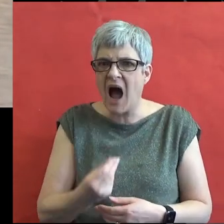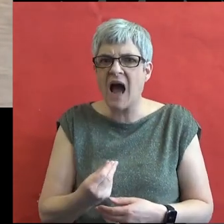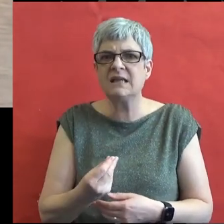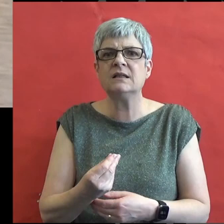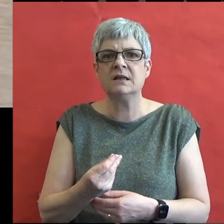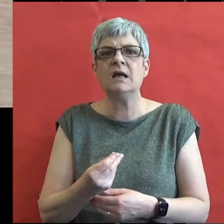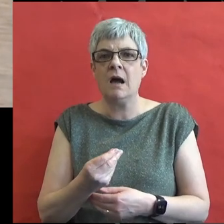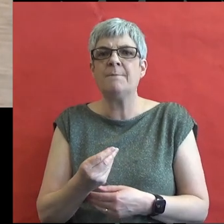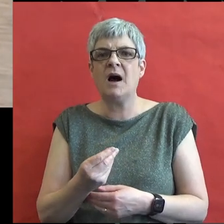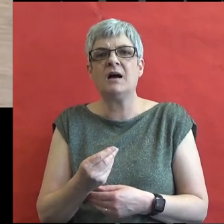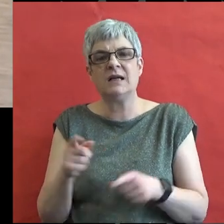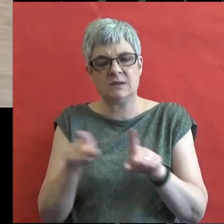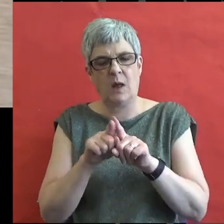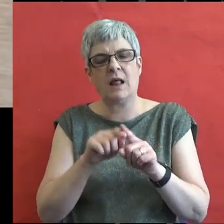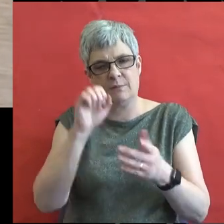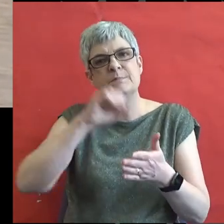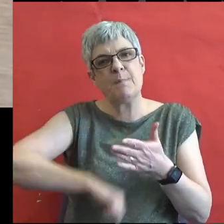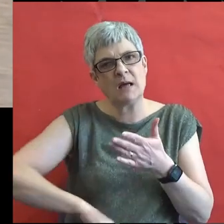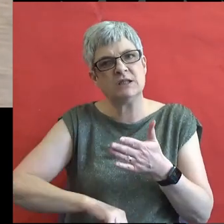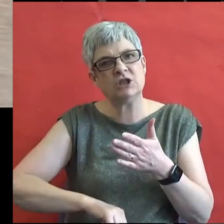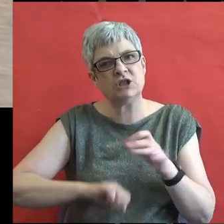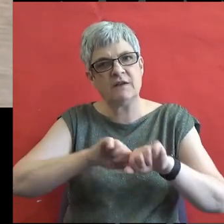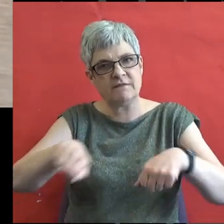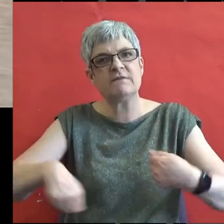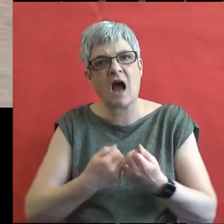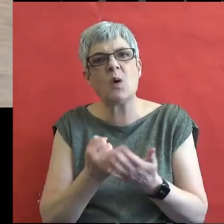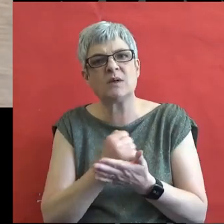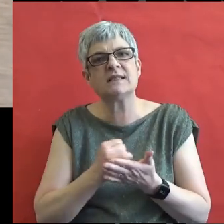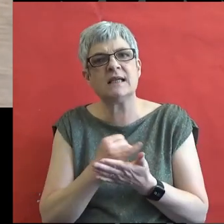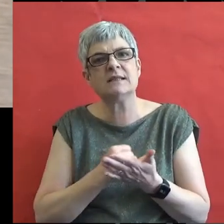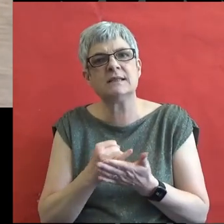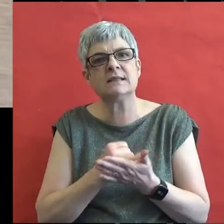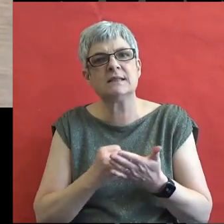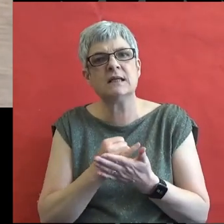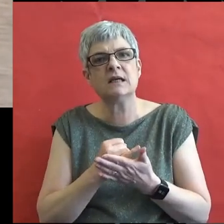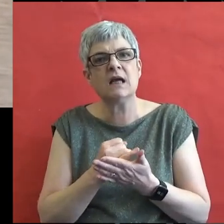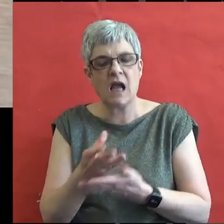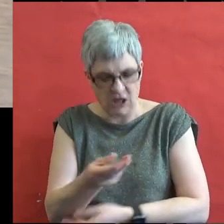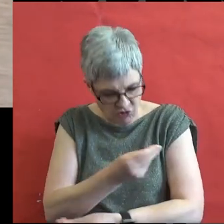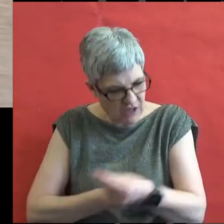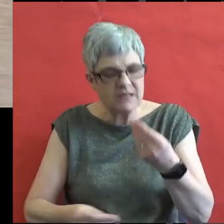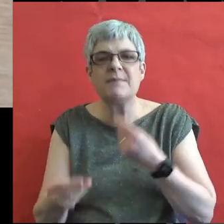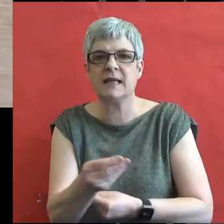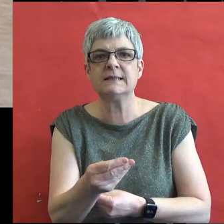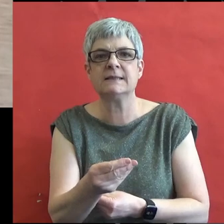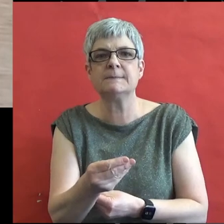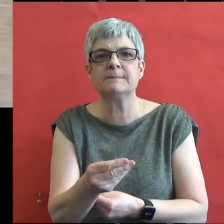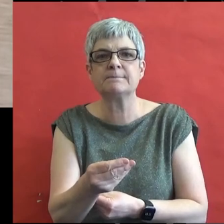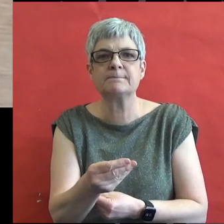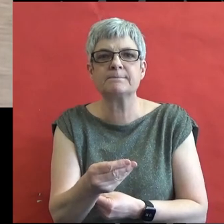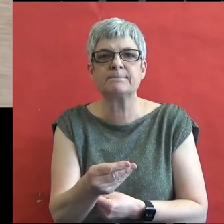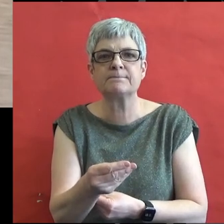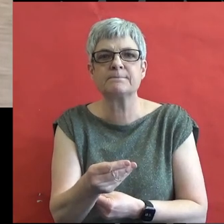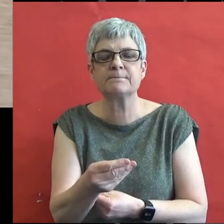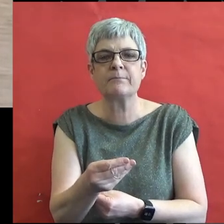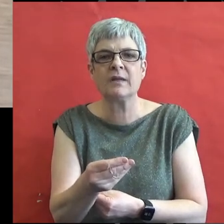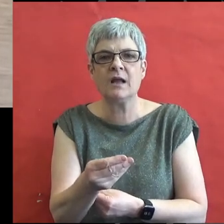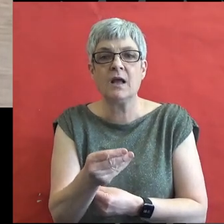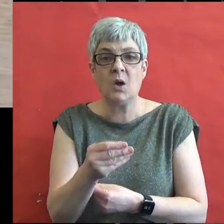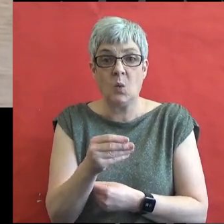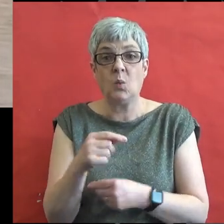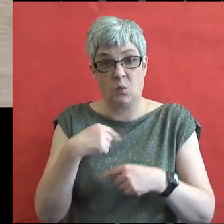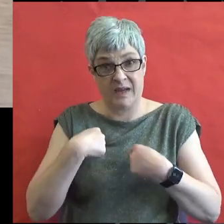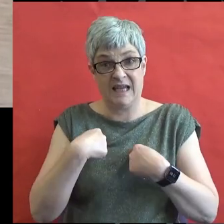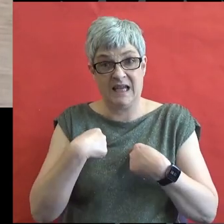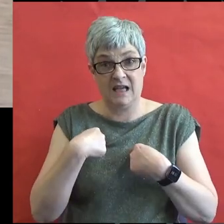the one who was punished for our sins. He did change places with us. We should have been